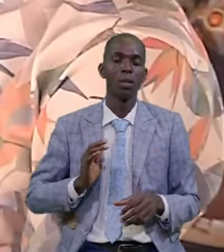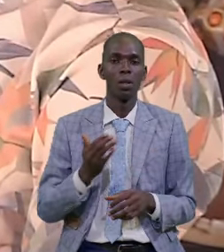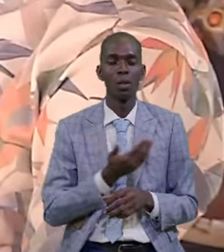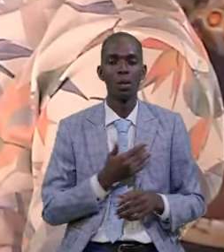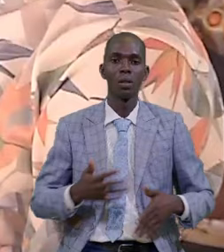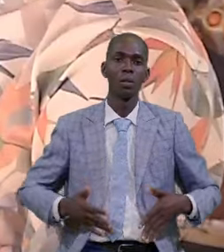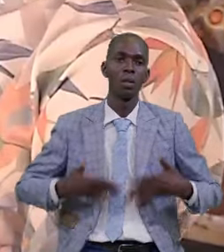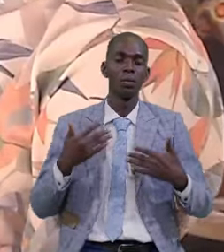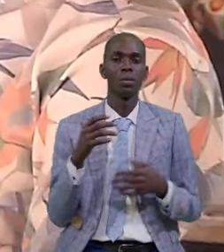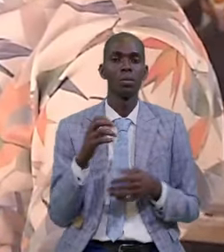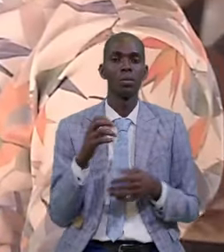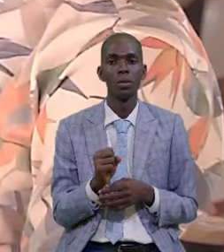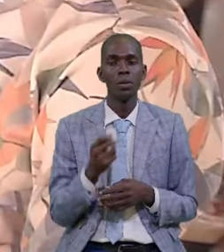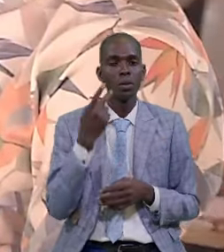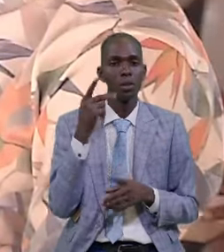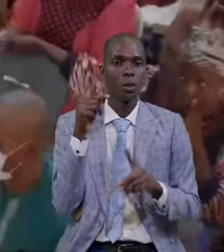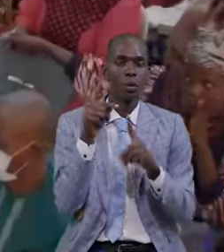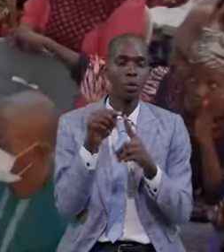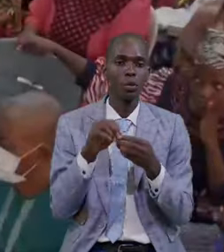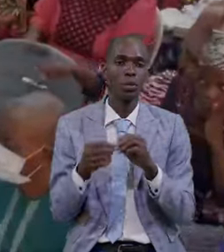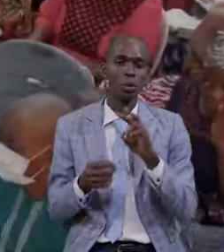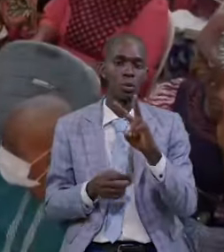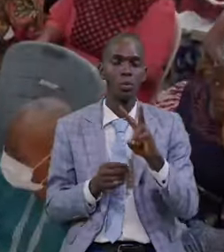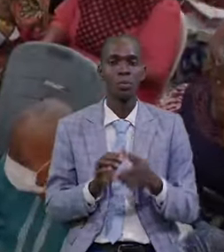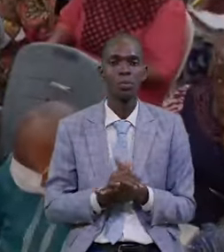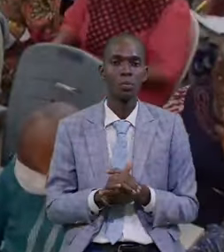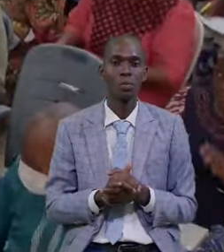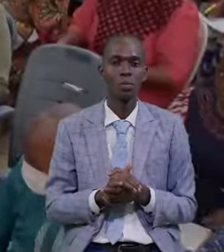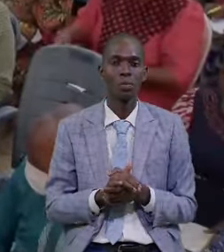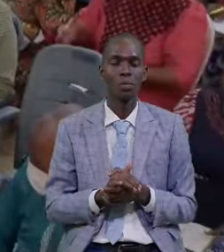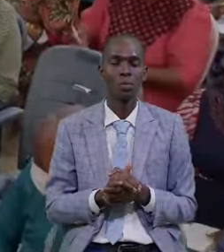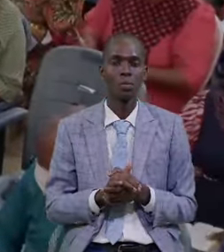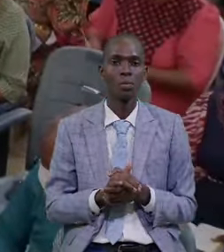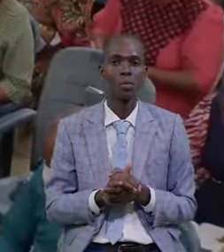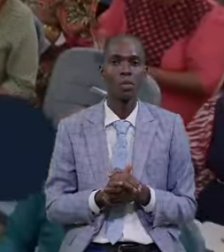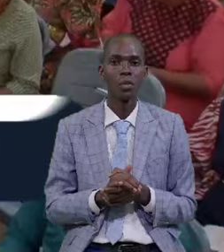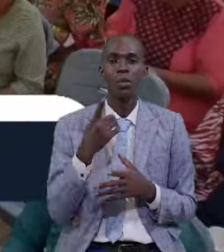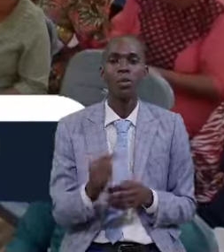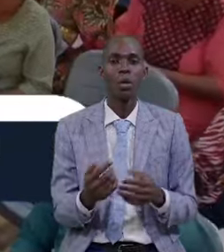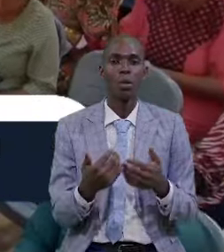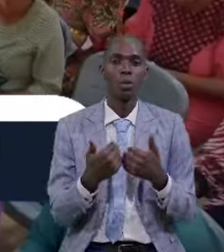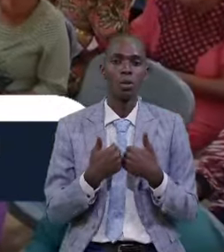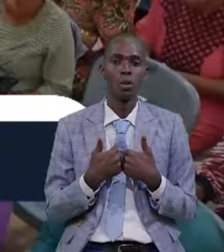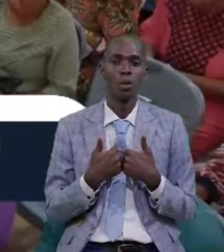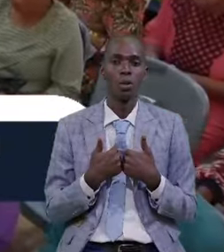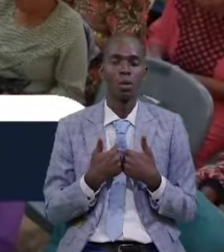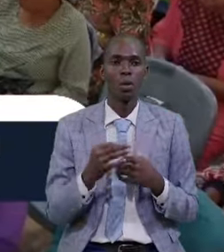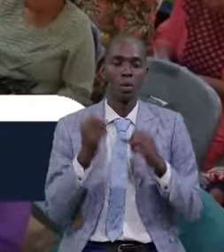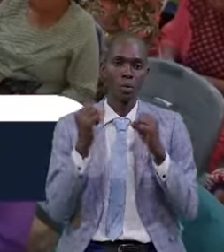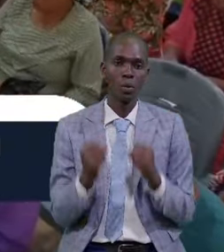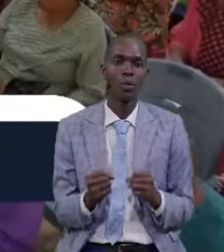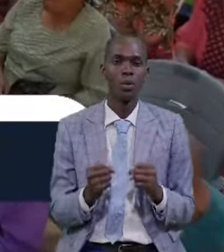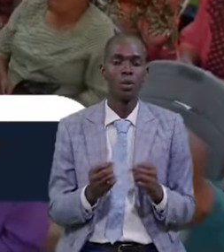lives. We come to point number two. Point number two, the possession of power through